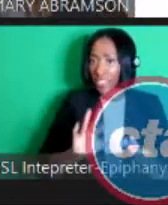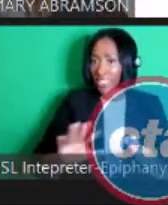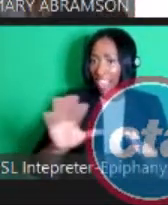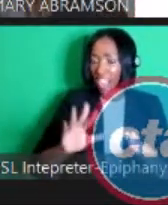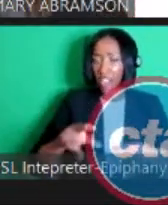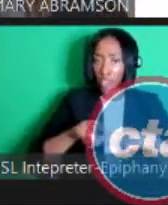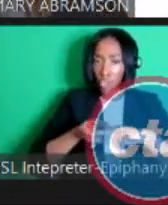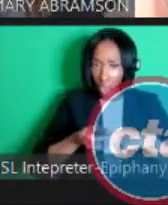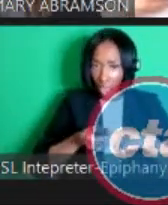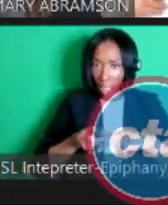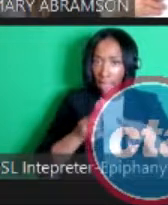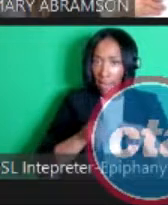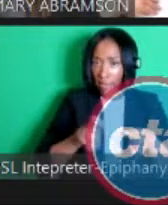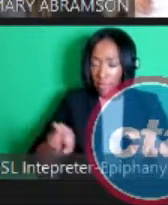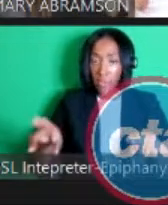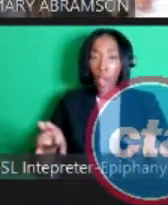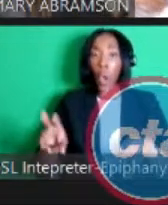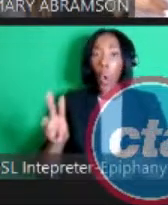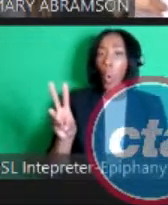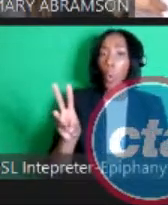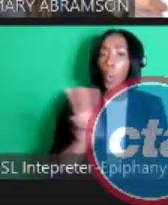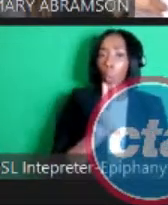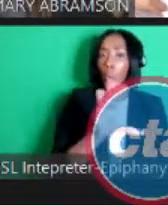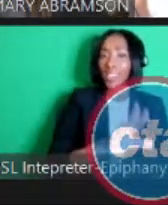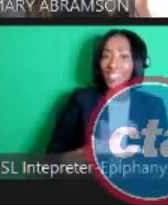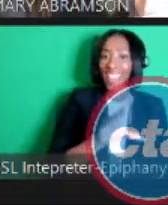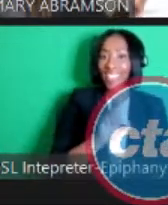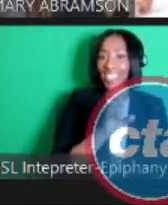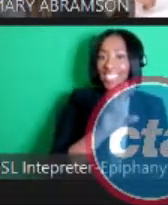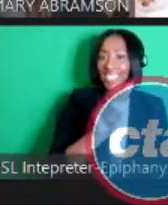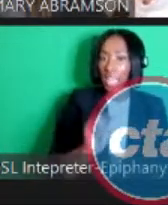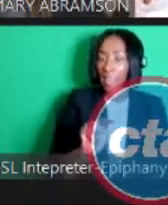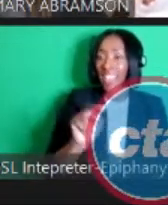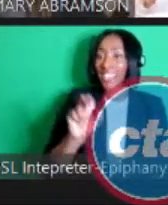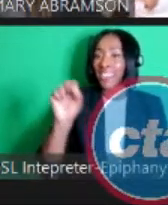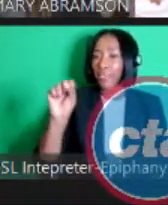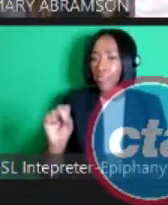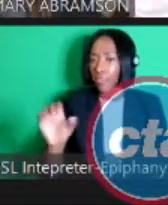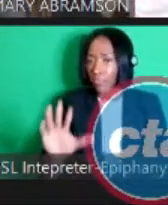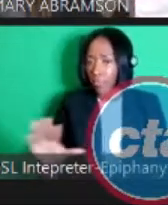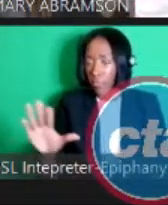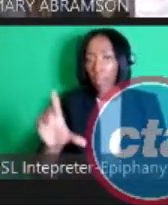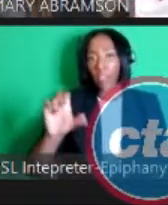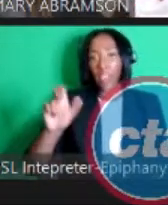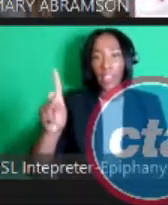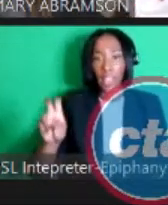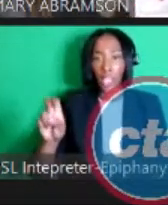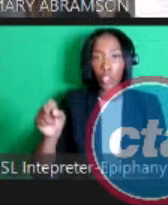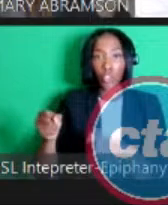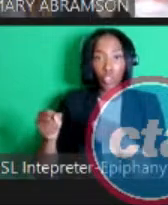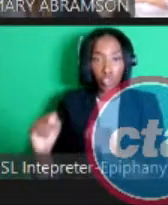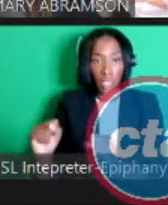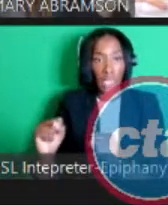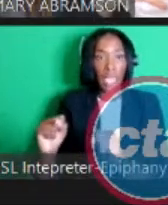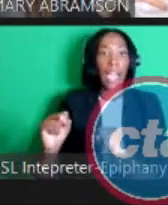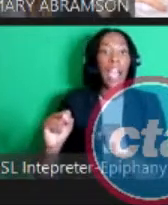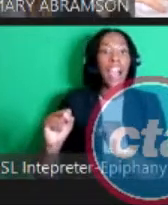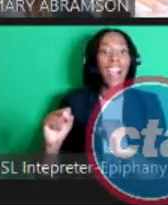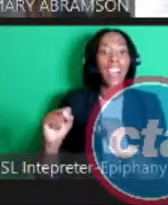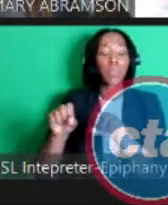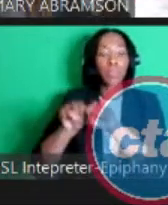west side of Damon Avenue, south side of Lake Street. There is a station house elevator attached to that station